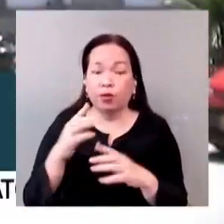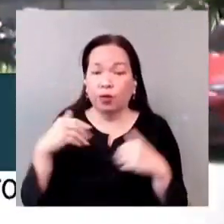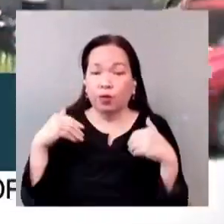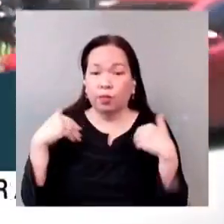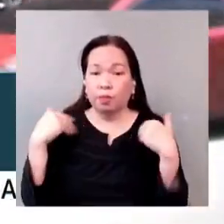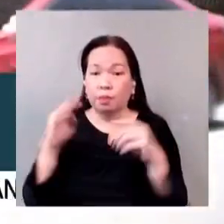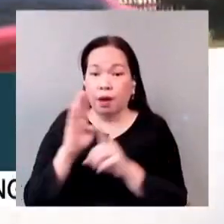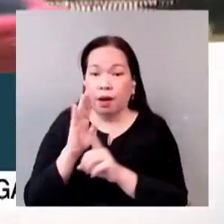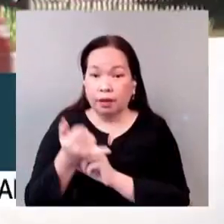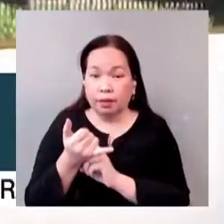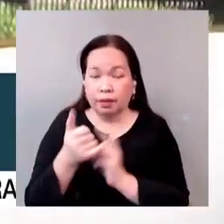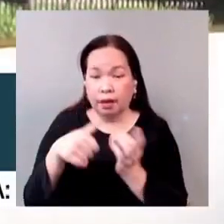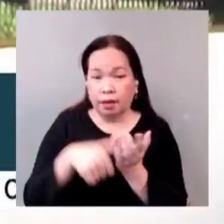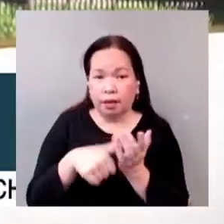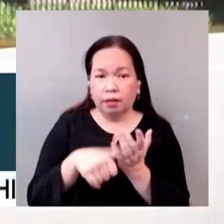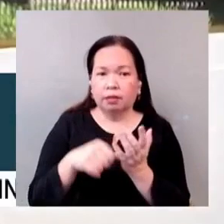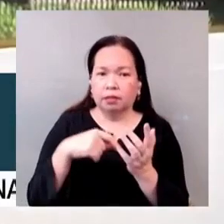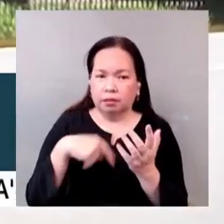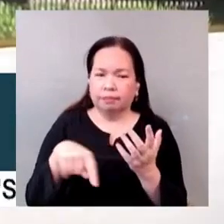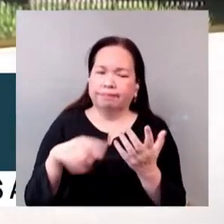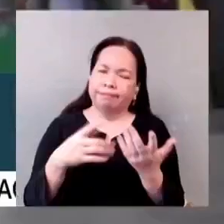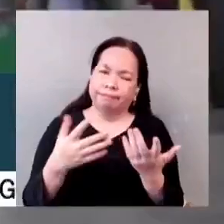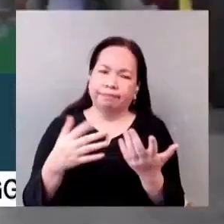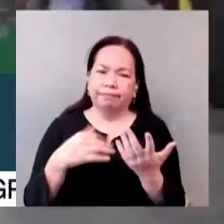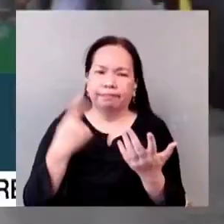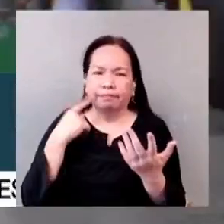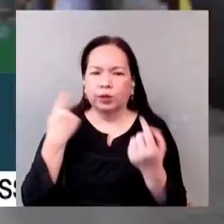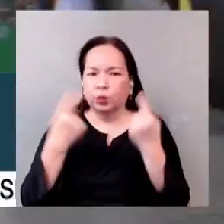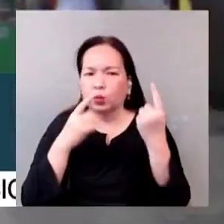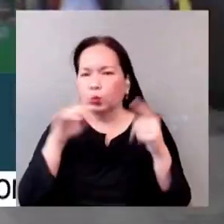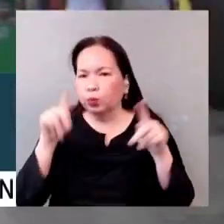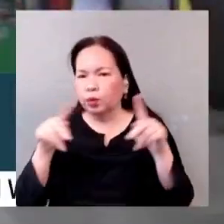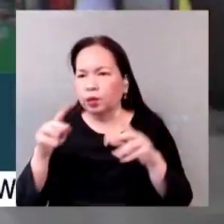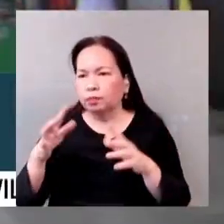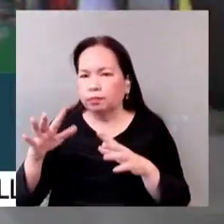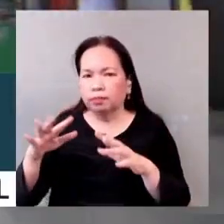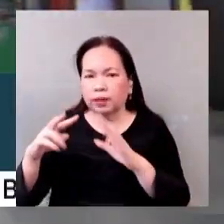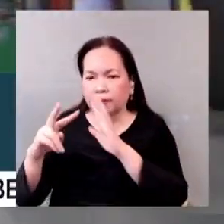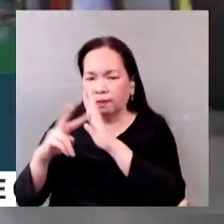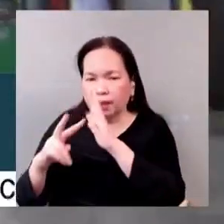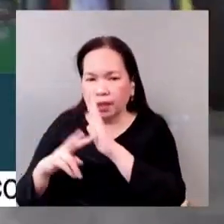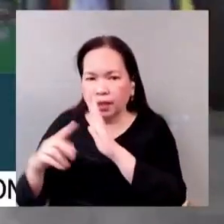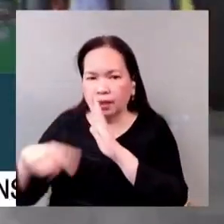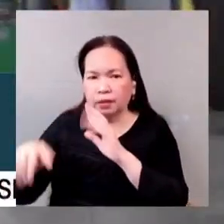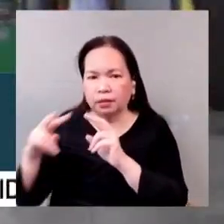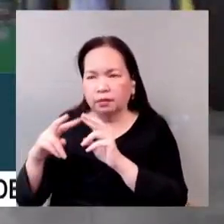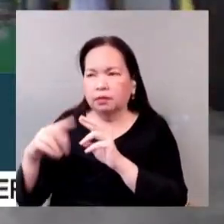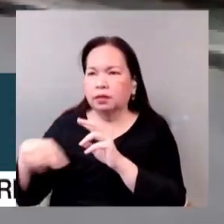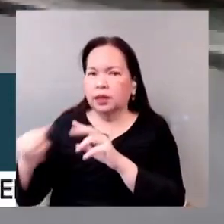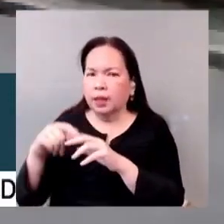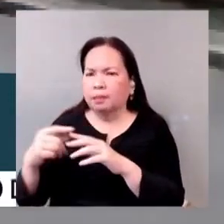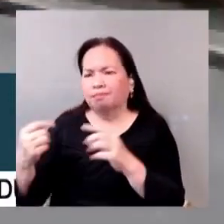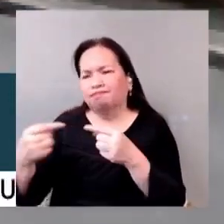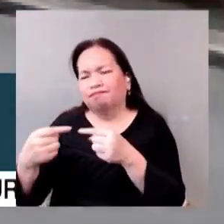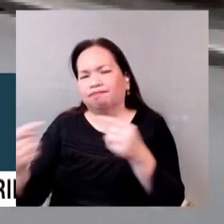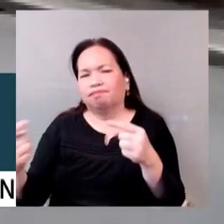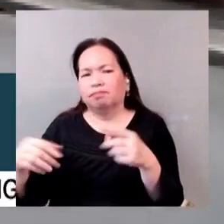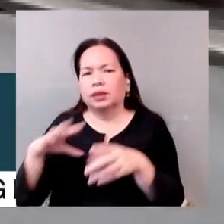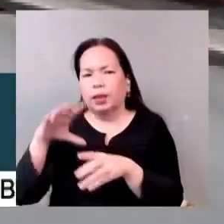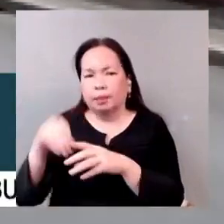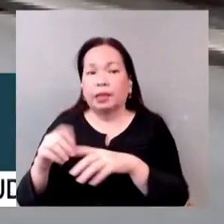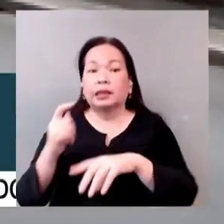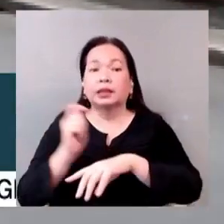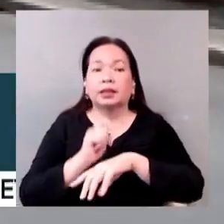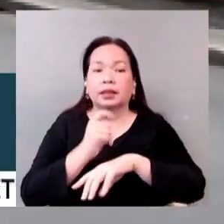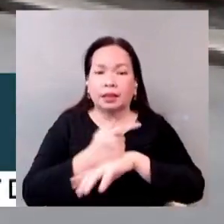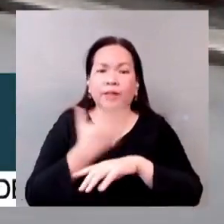recommendation of its law department to consider the villages involved in the territorial dispute to be part of Taguig for the purposes of the upcoming